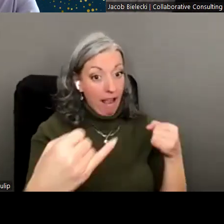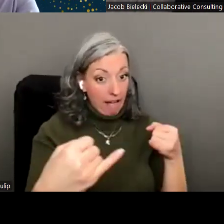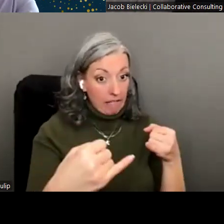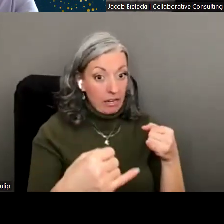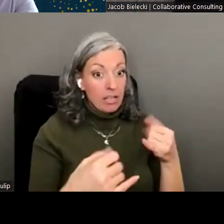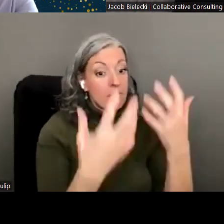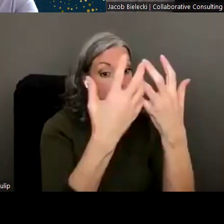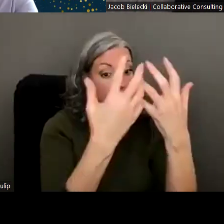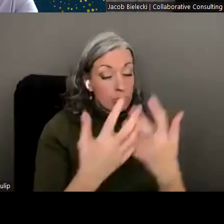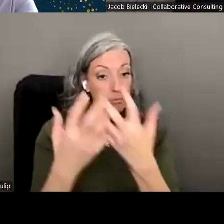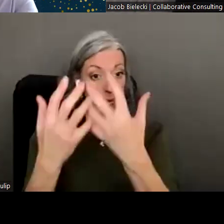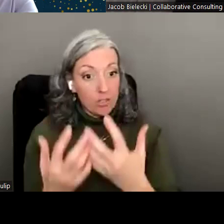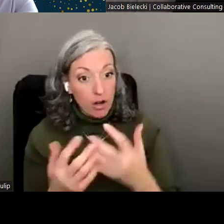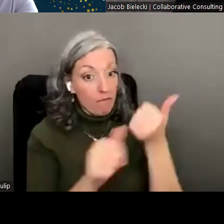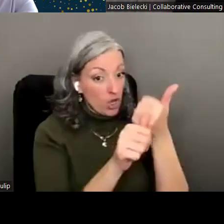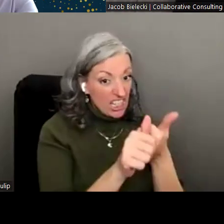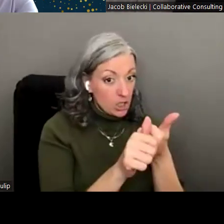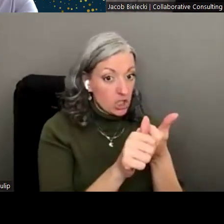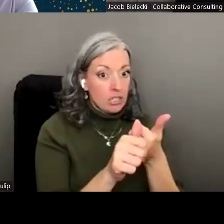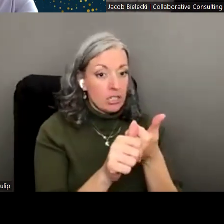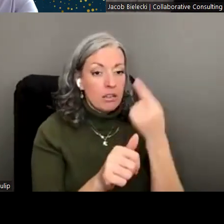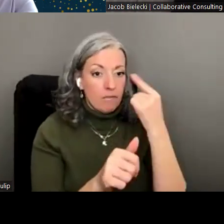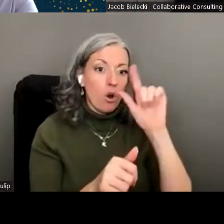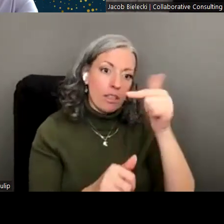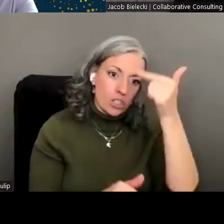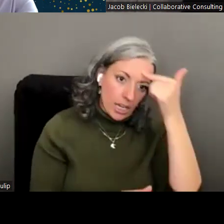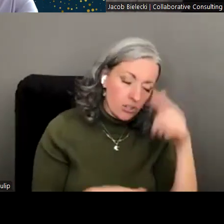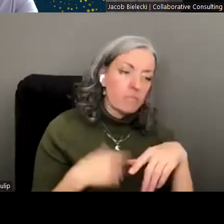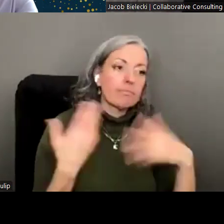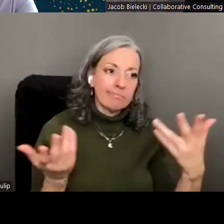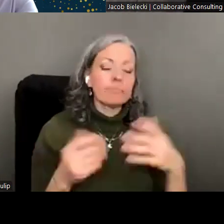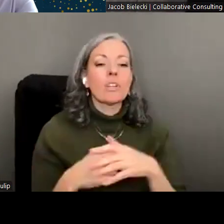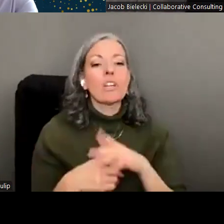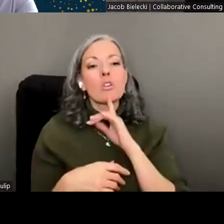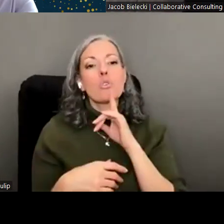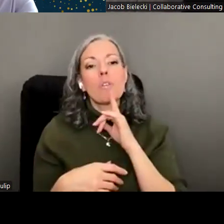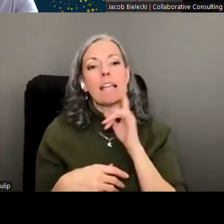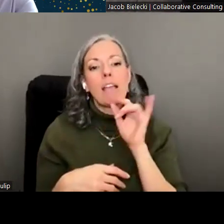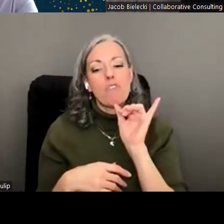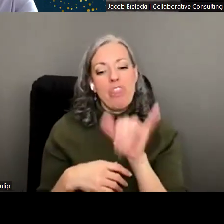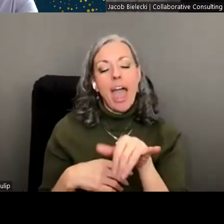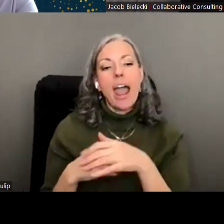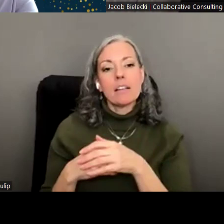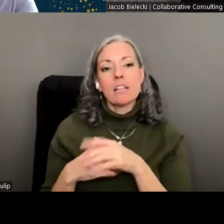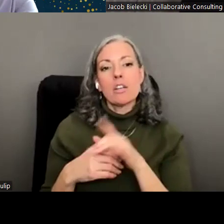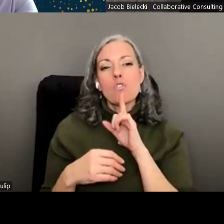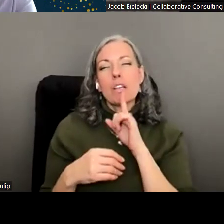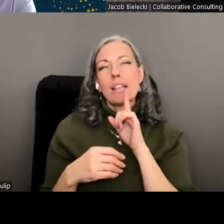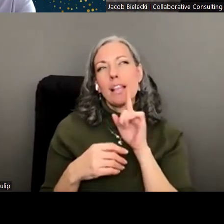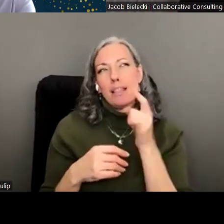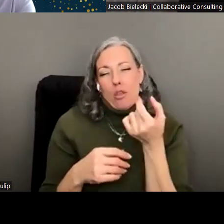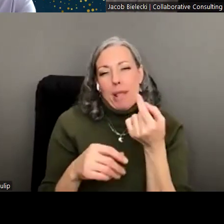or try to secure legislation. So on those probably have longer tails to